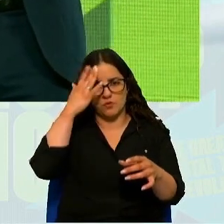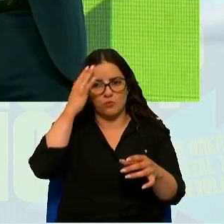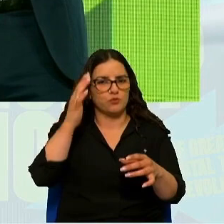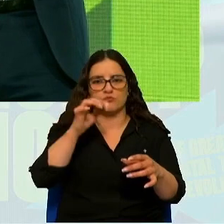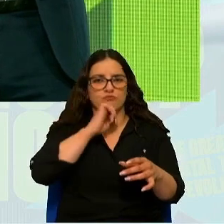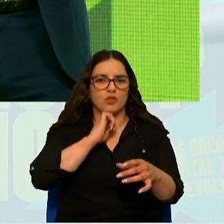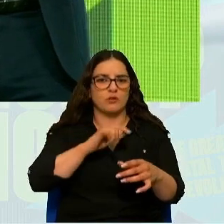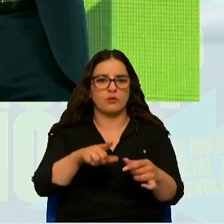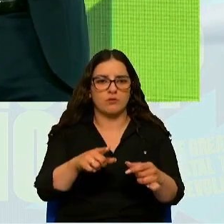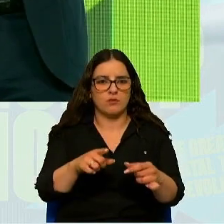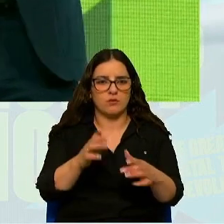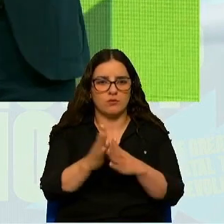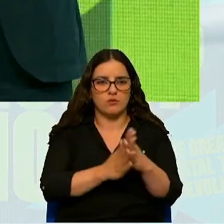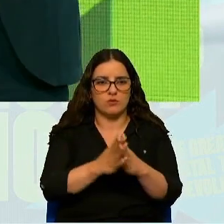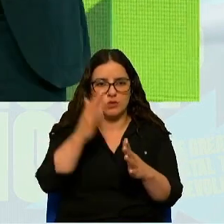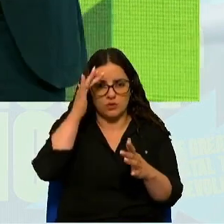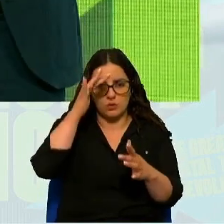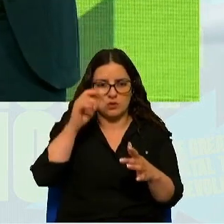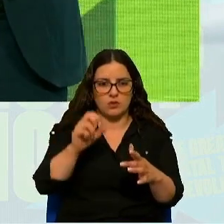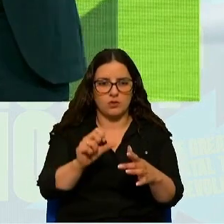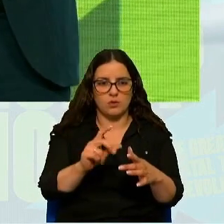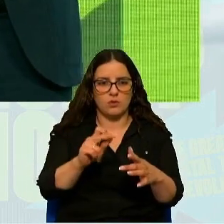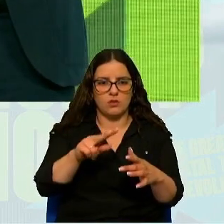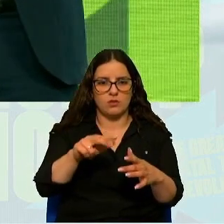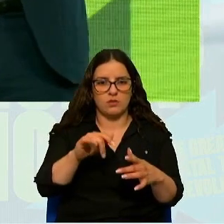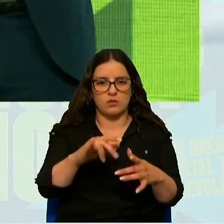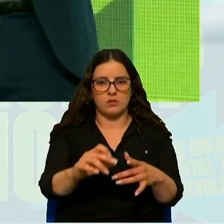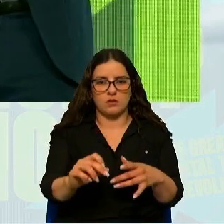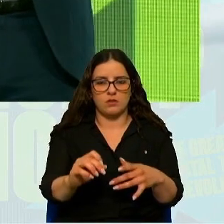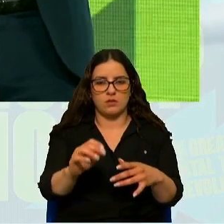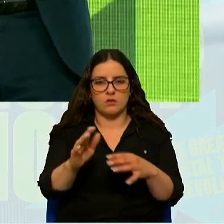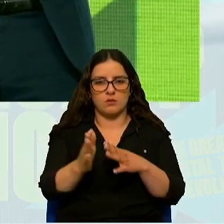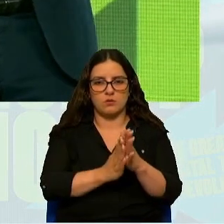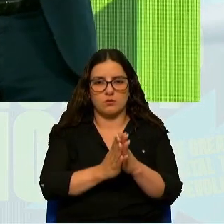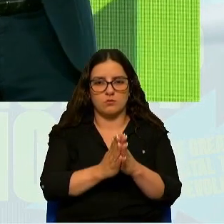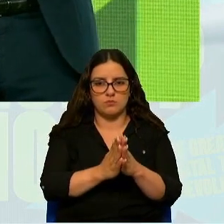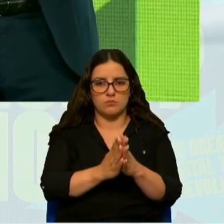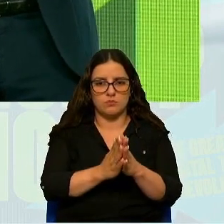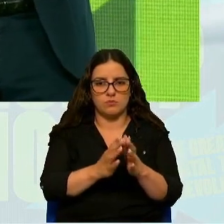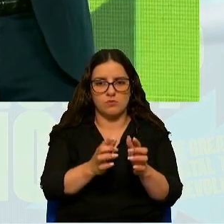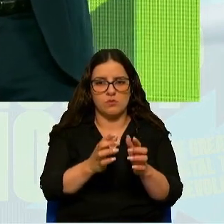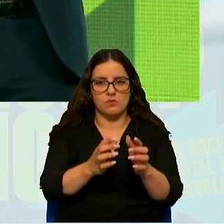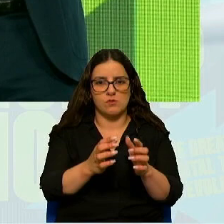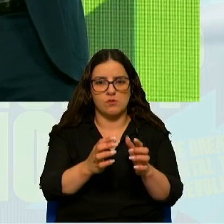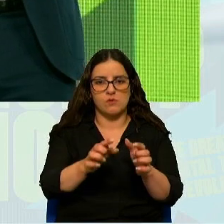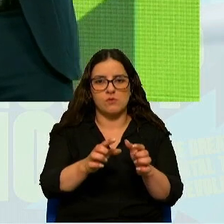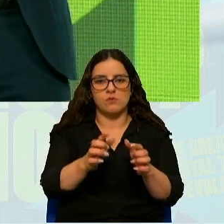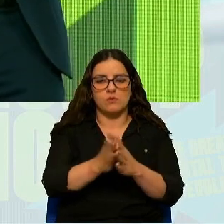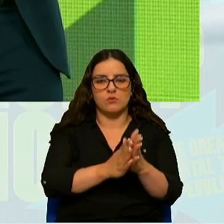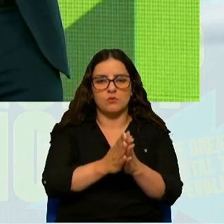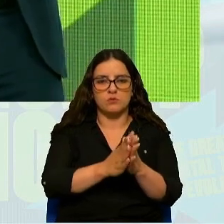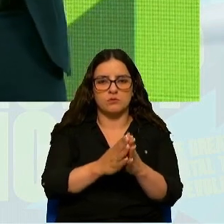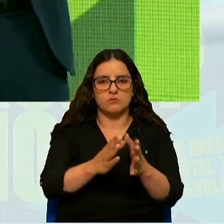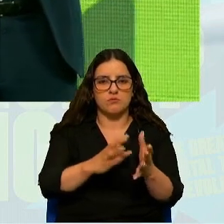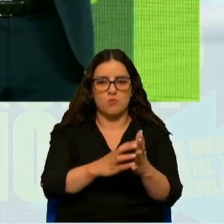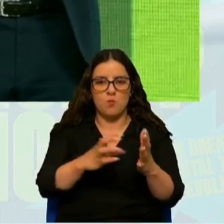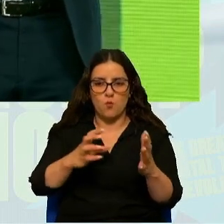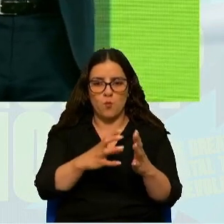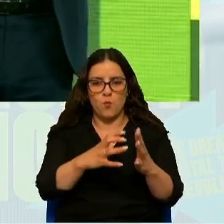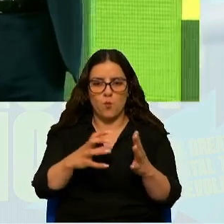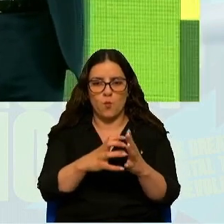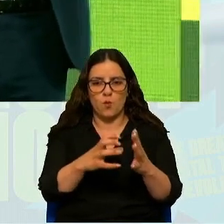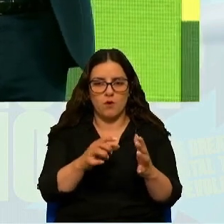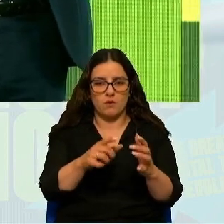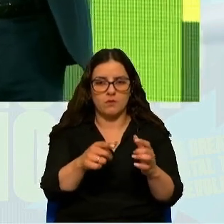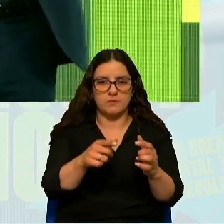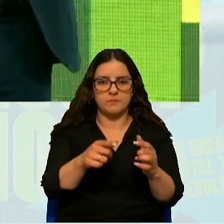figures using the quantum theory. We use a vacuum energy. We have a high source of entropy. This is